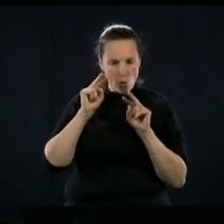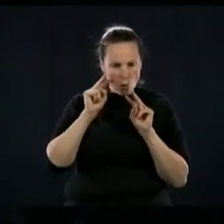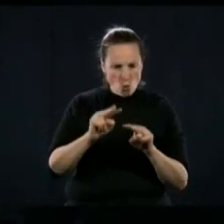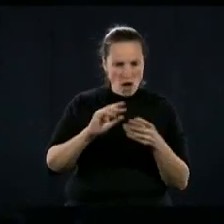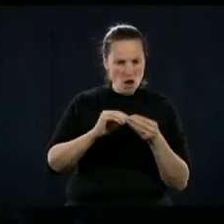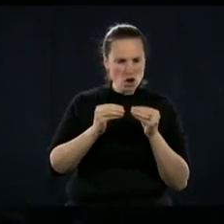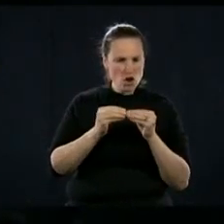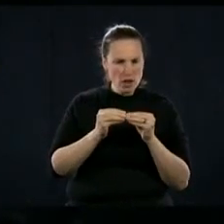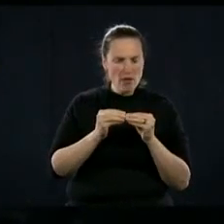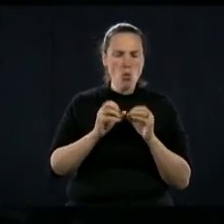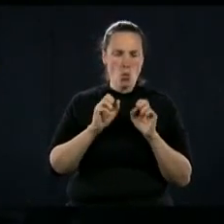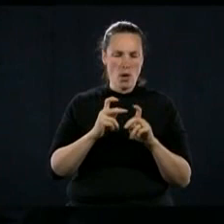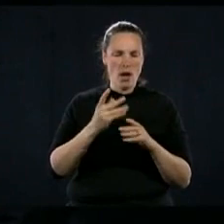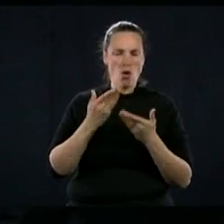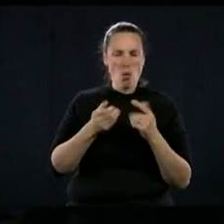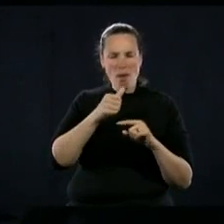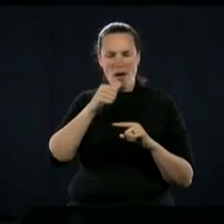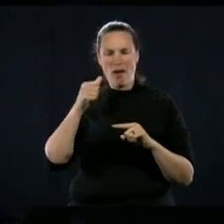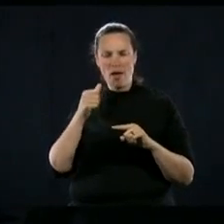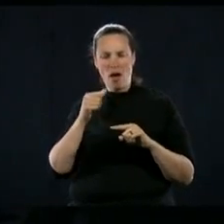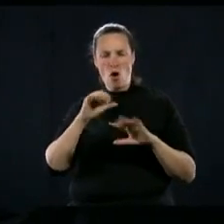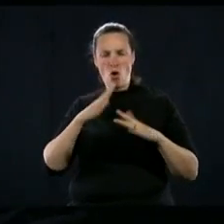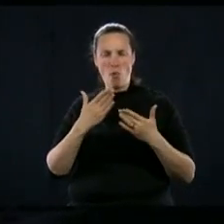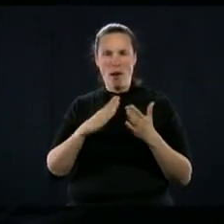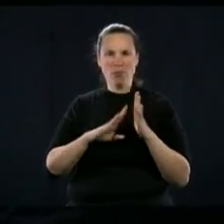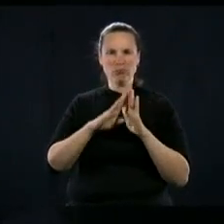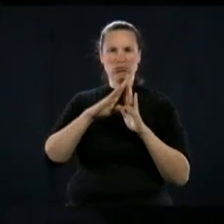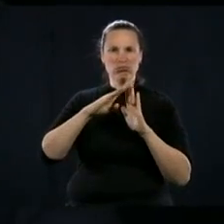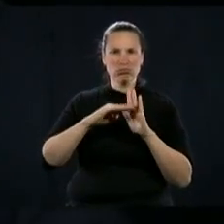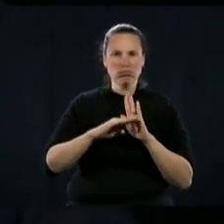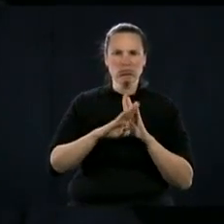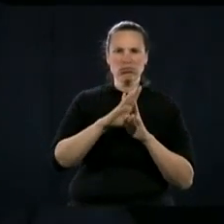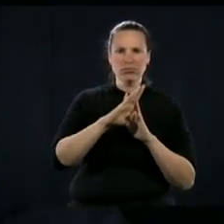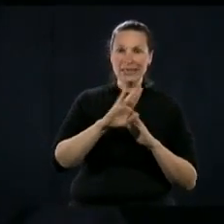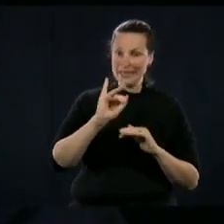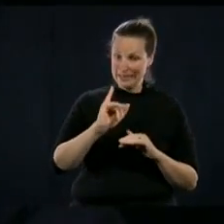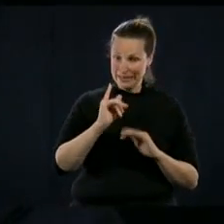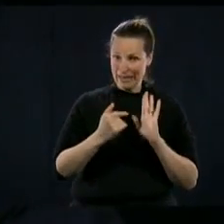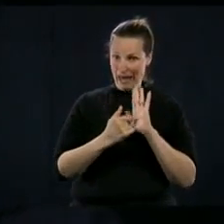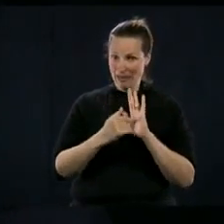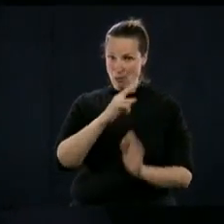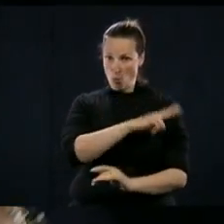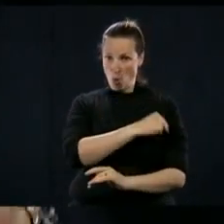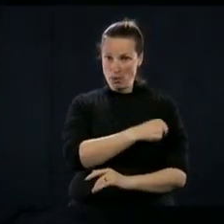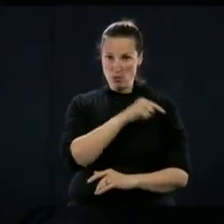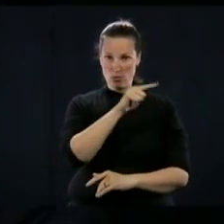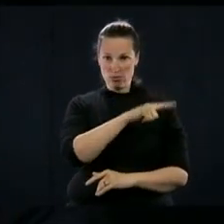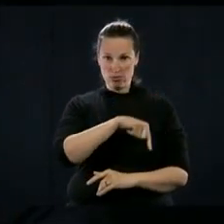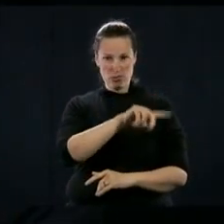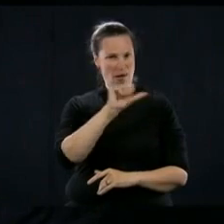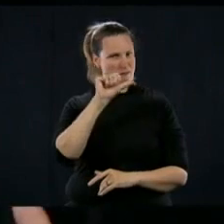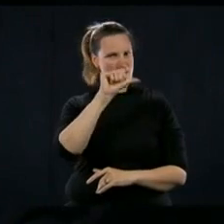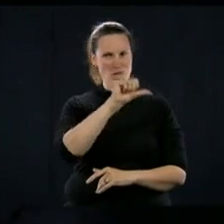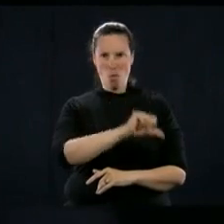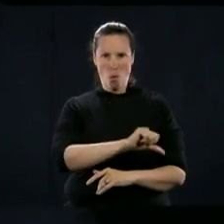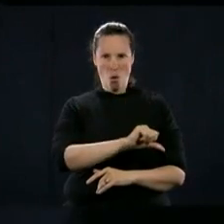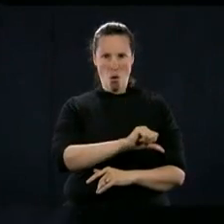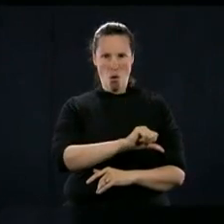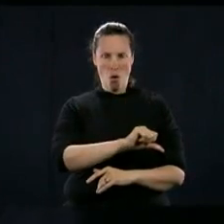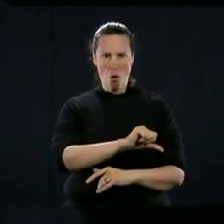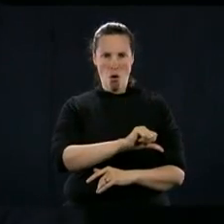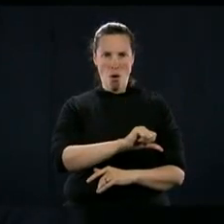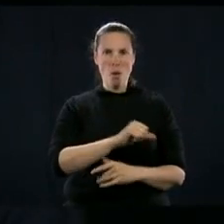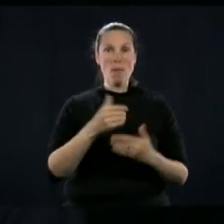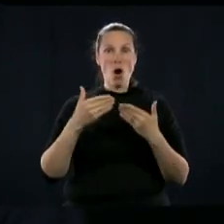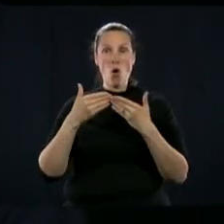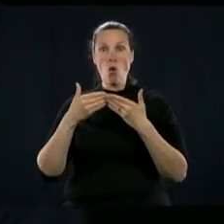going to be looking at the results. And if we see that the pressure is too strong on hospitals, well, we're going to